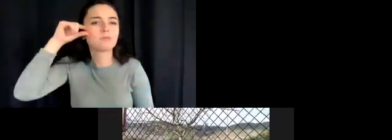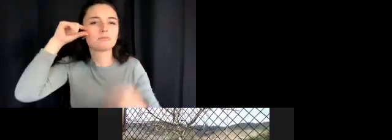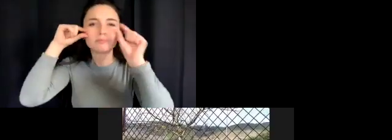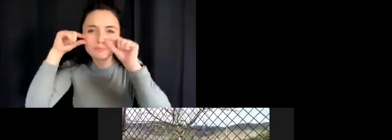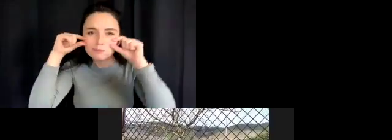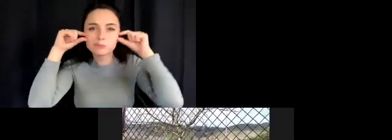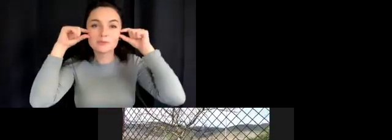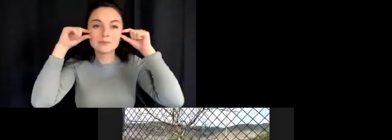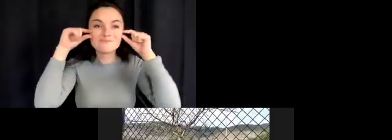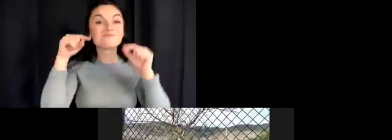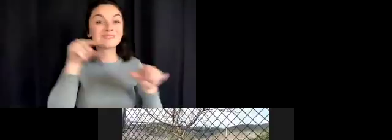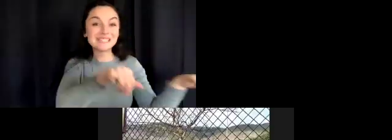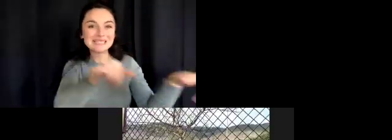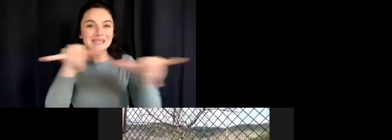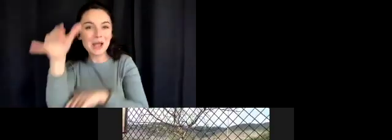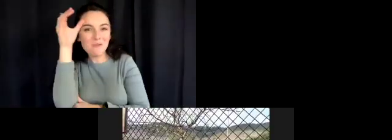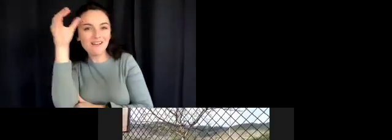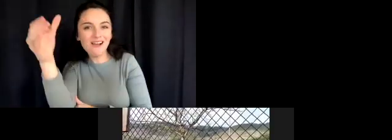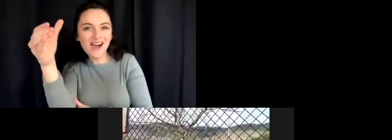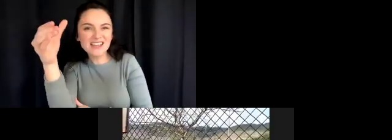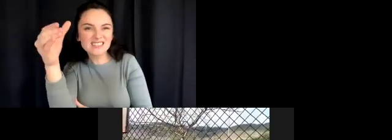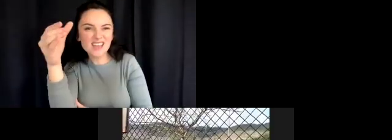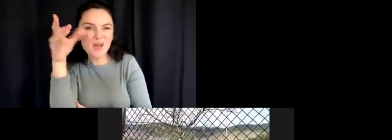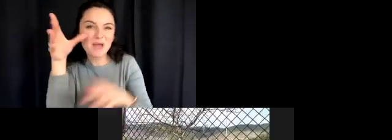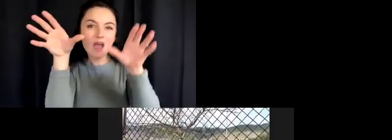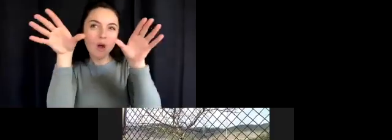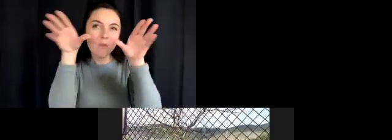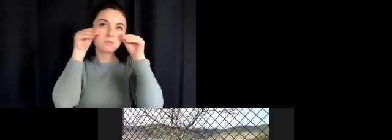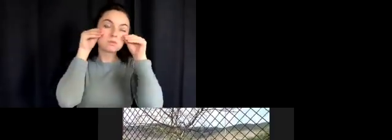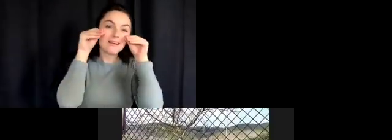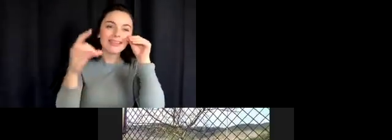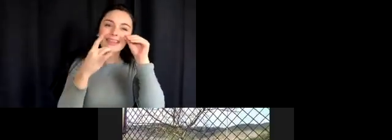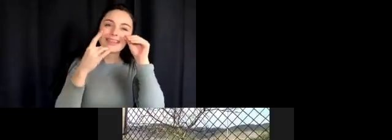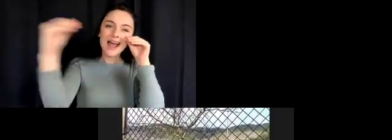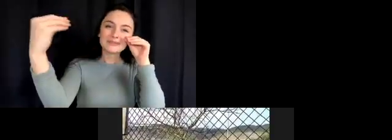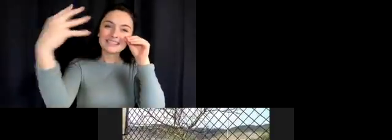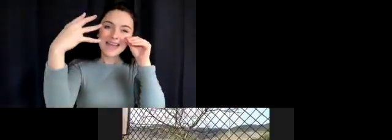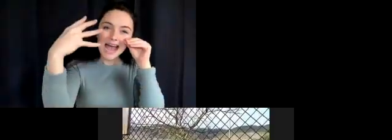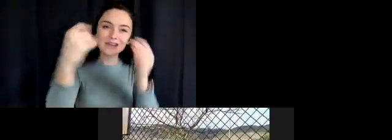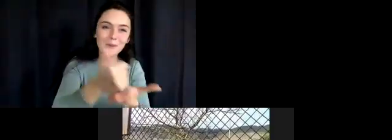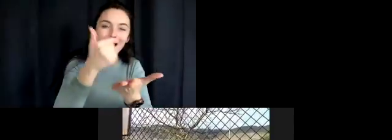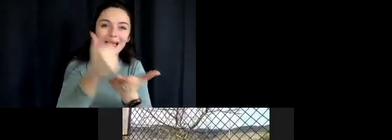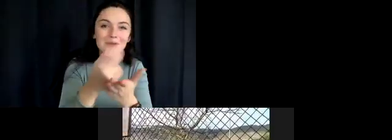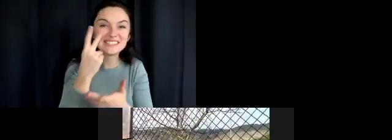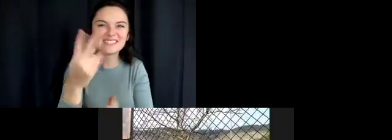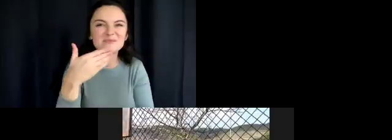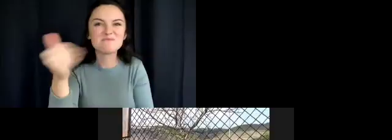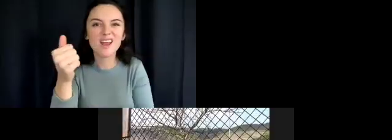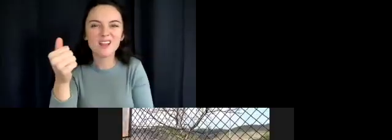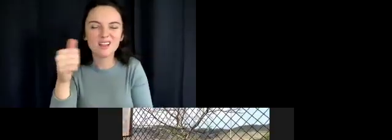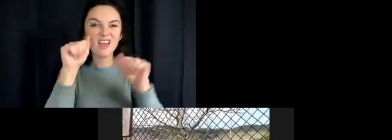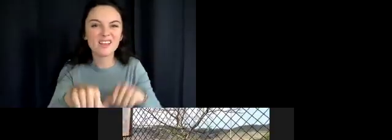a way that it actually absorbs a lot of the light from the sun and allows them to actually see better. So they're able to hunt a